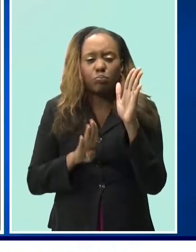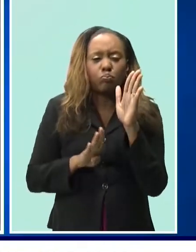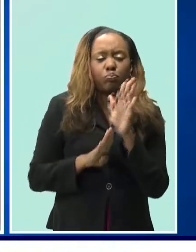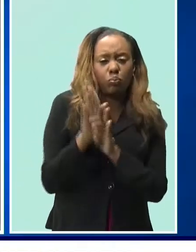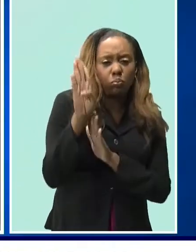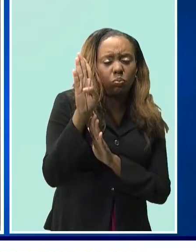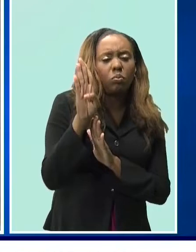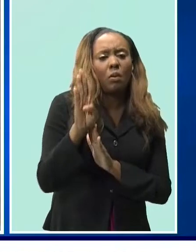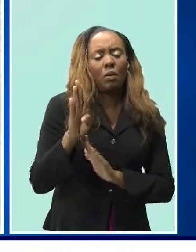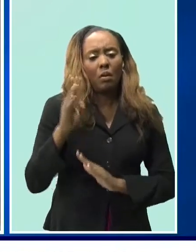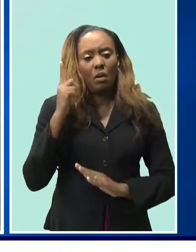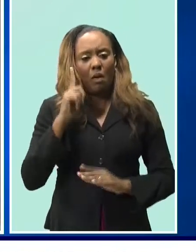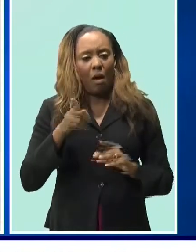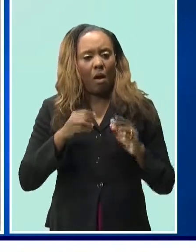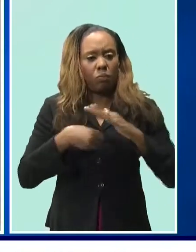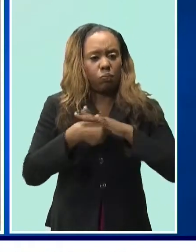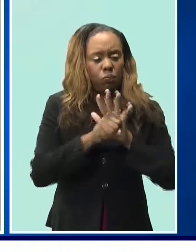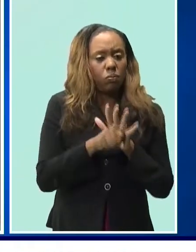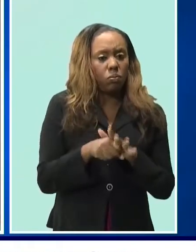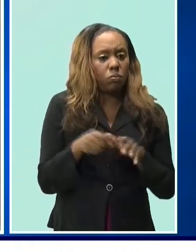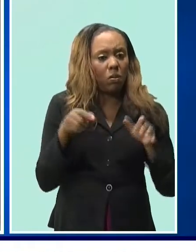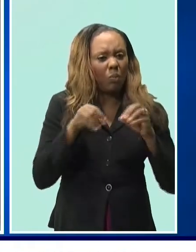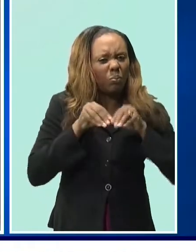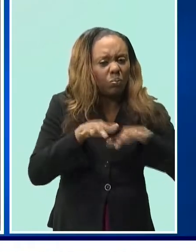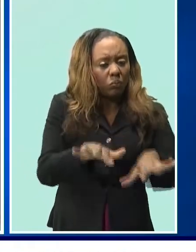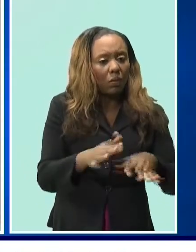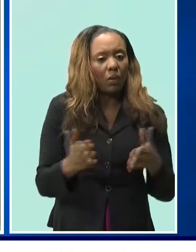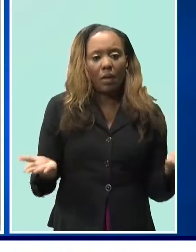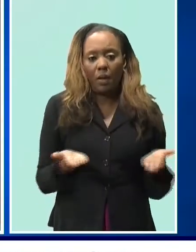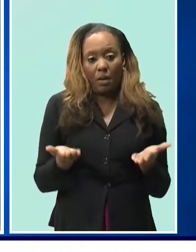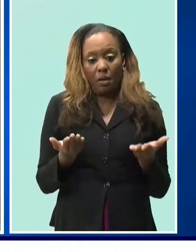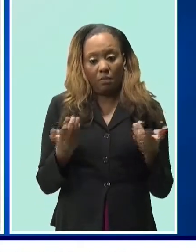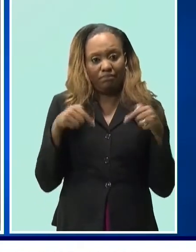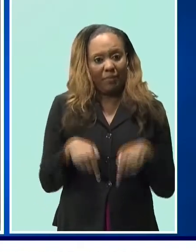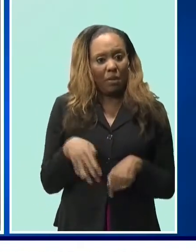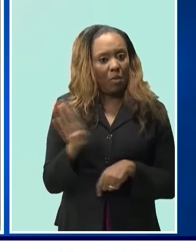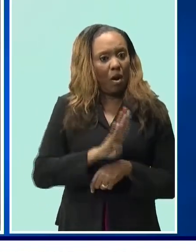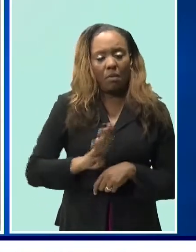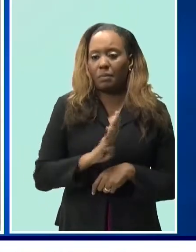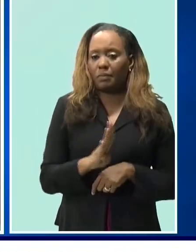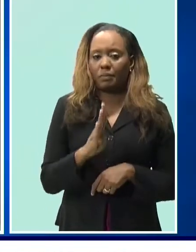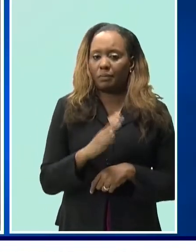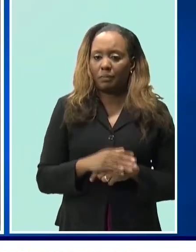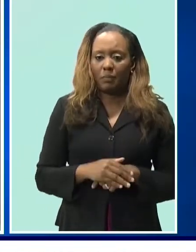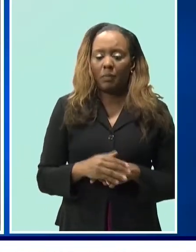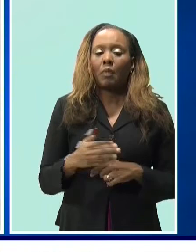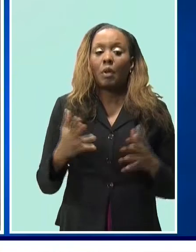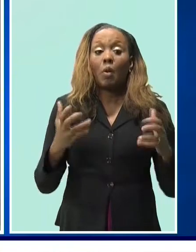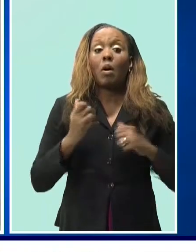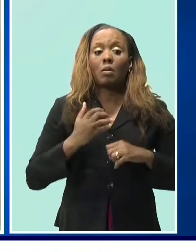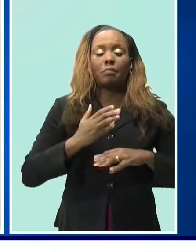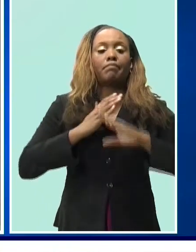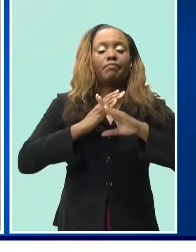in the rate of COVID-19 in Barbados so far. We want to keep it that way. We're going to keep it that way by people doing what they're supposed to be doing